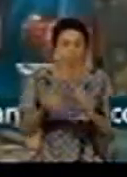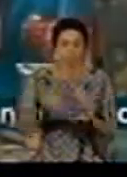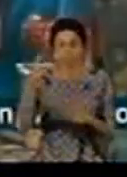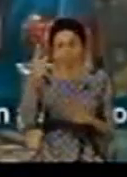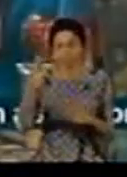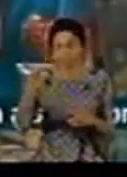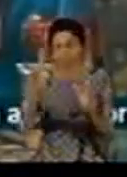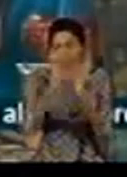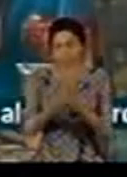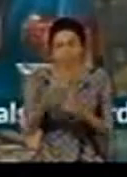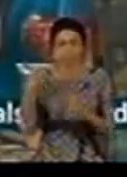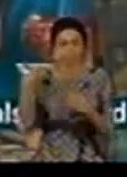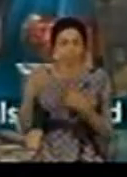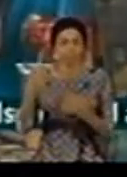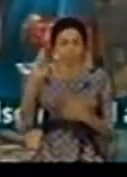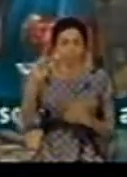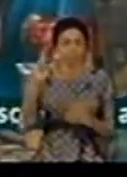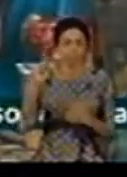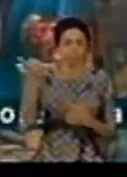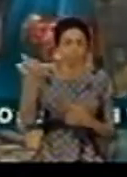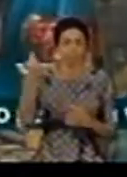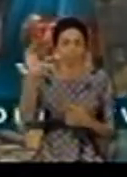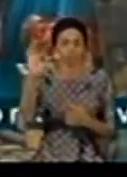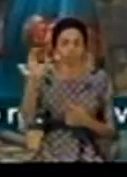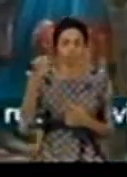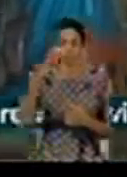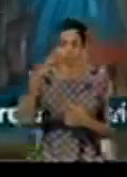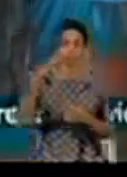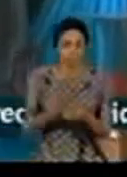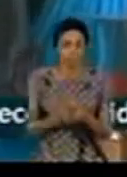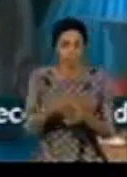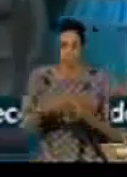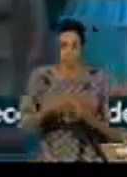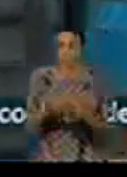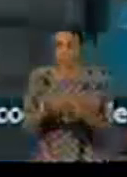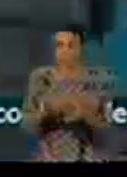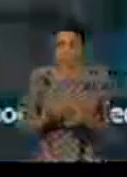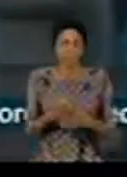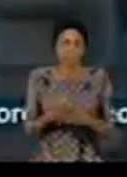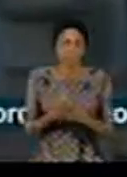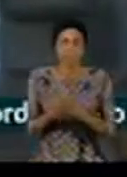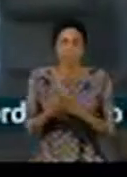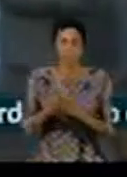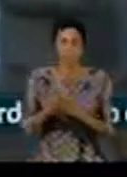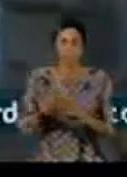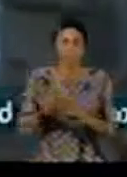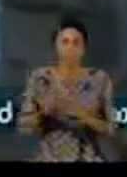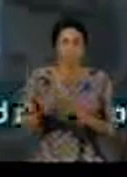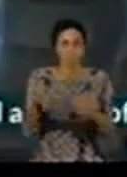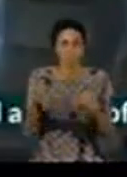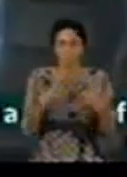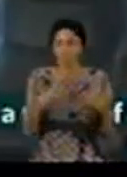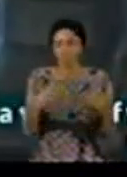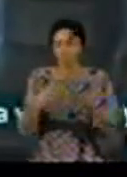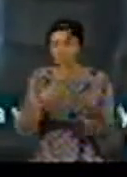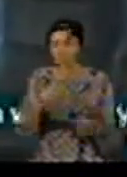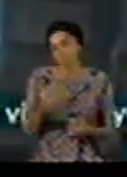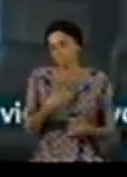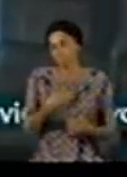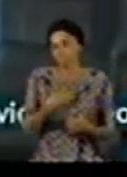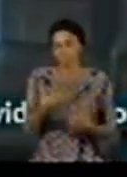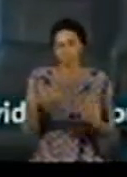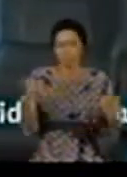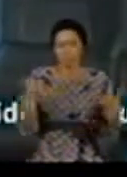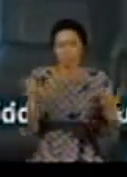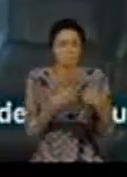2019, she had been complaining bitterly on bladder pains. We are thinking that the pains